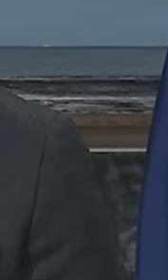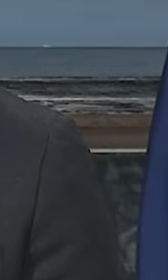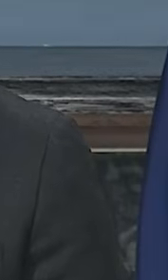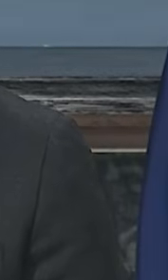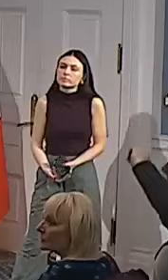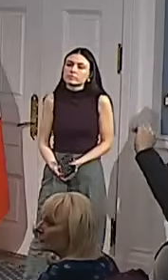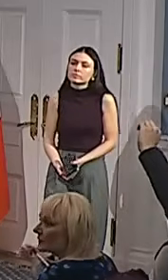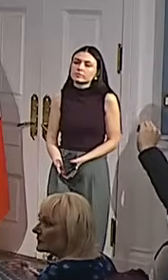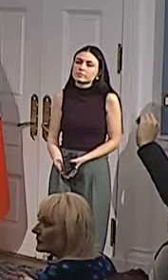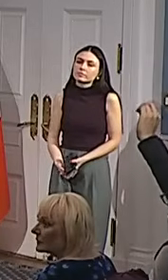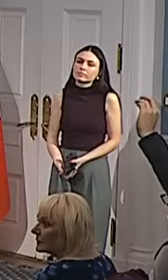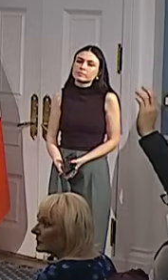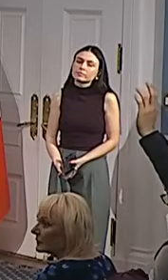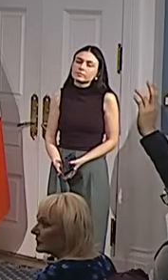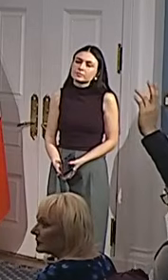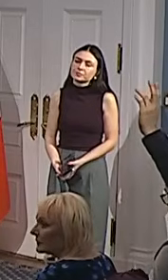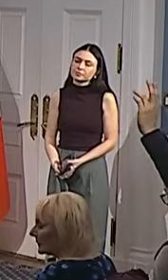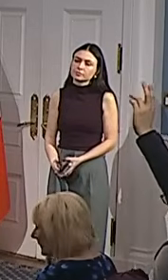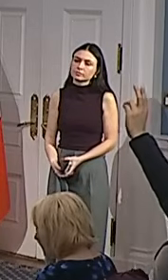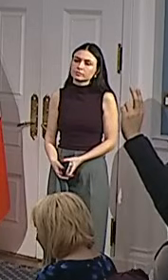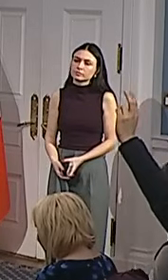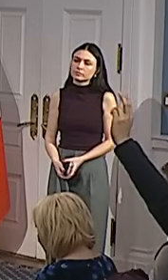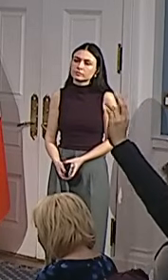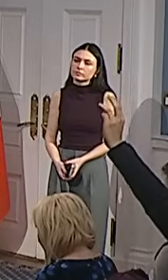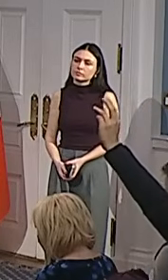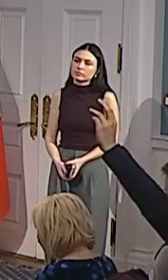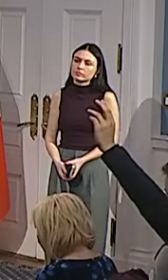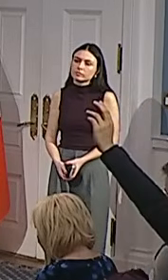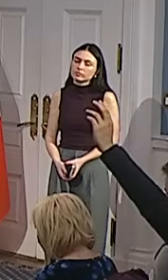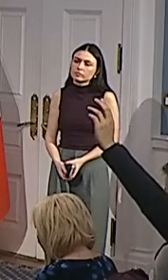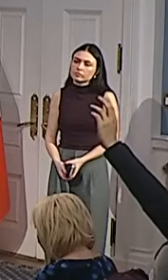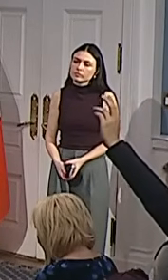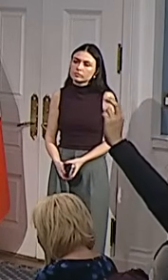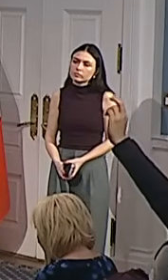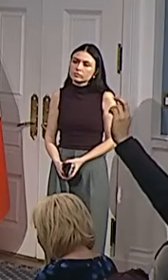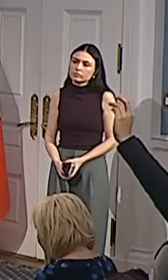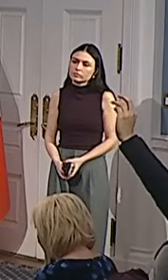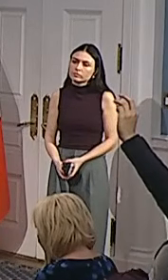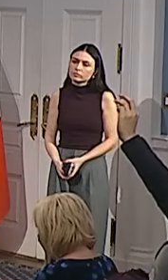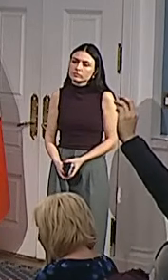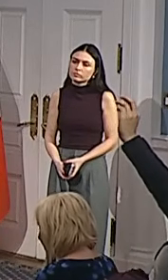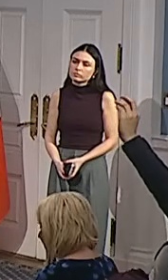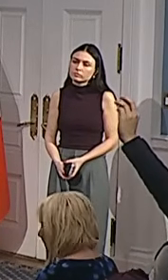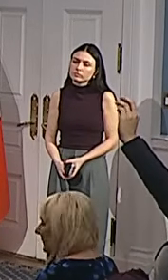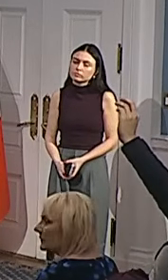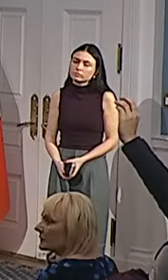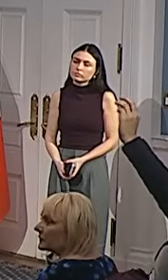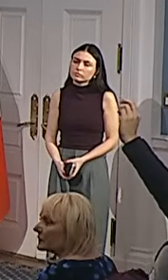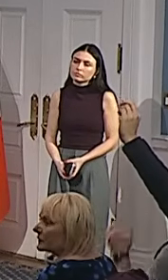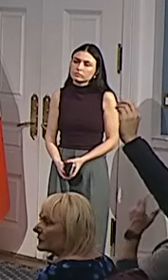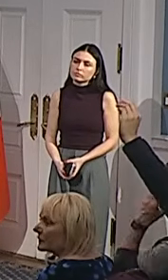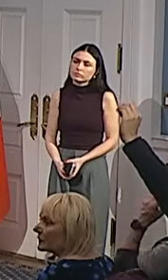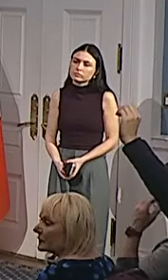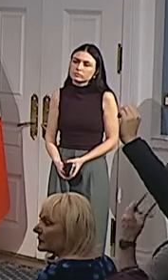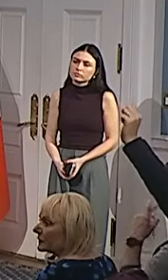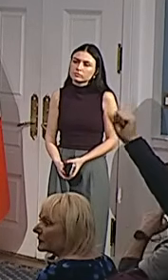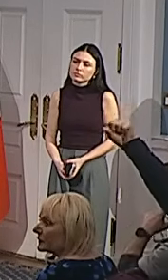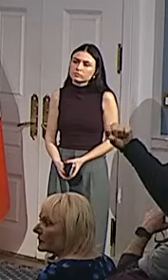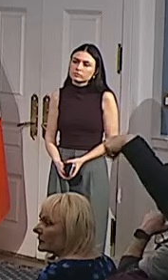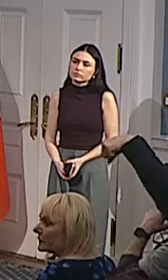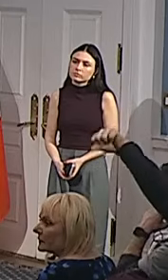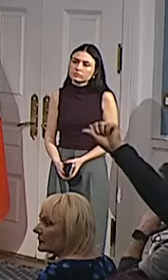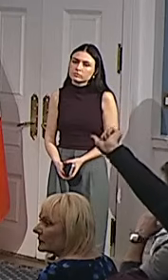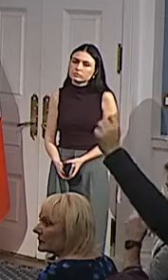Heather, go ahead. Hi, how are you? So the shootings that happened in the Bronx last night, a 16-year-old boy was killed,